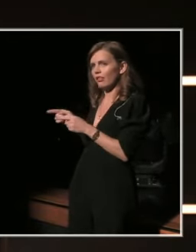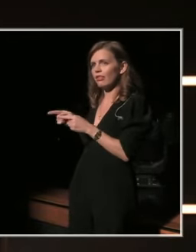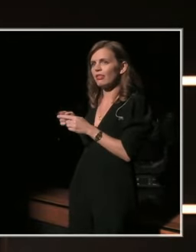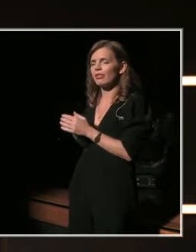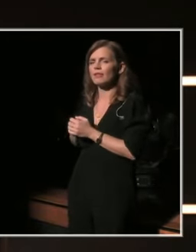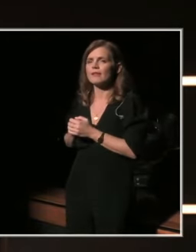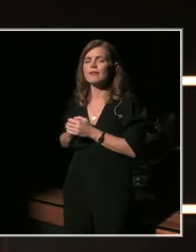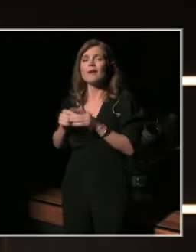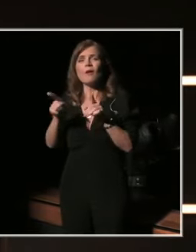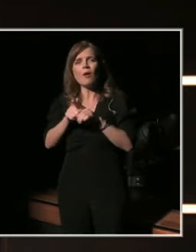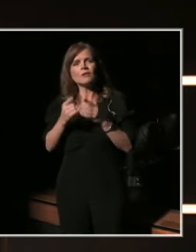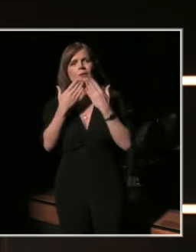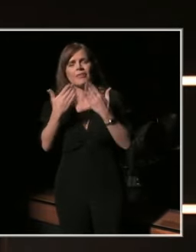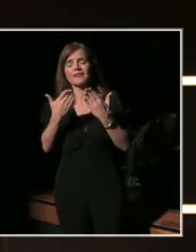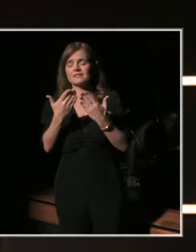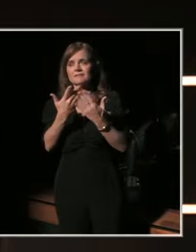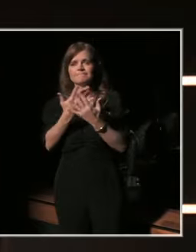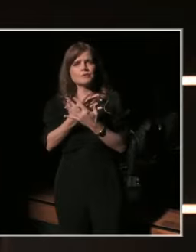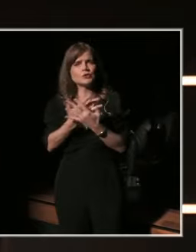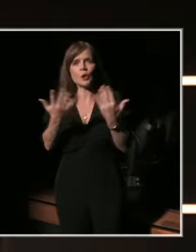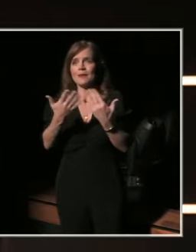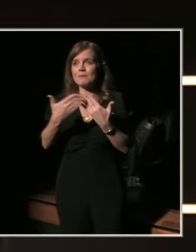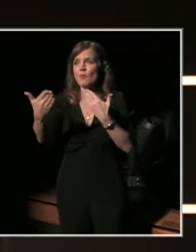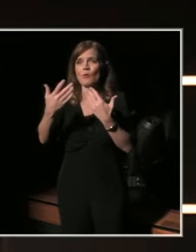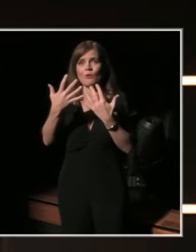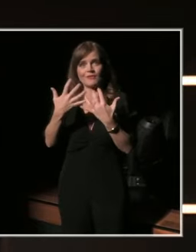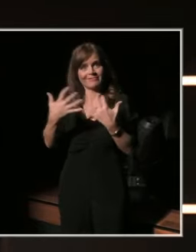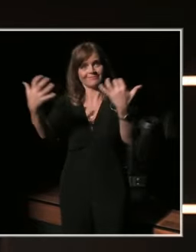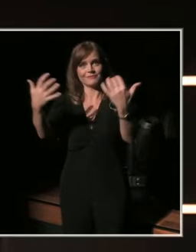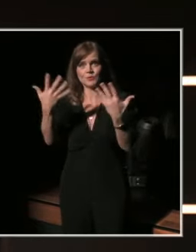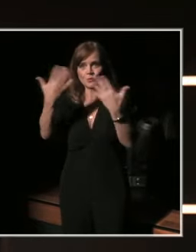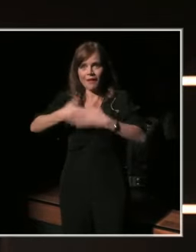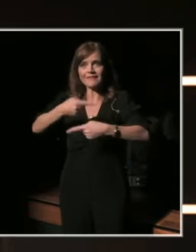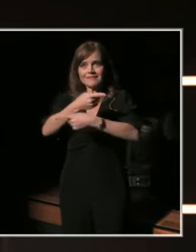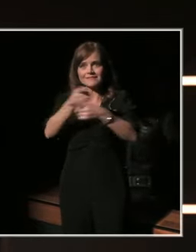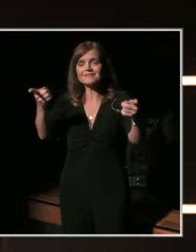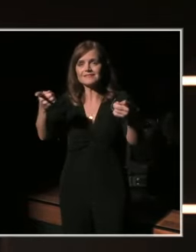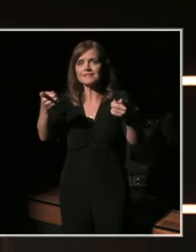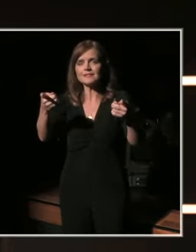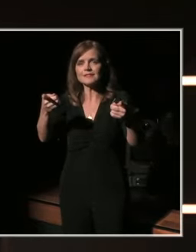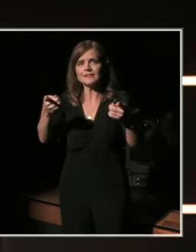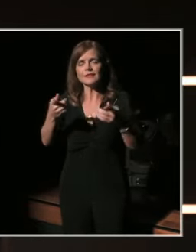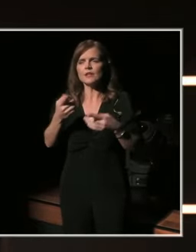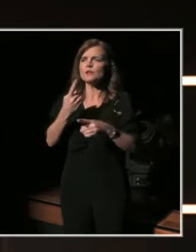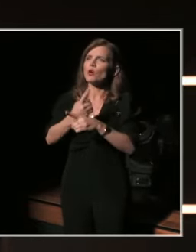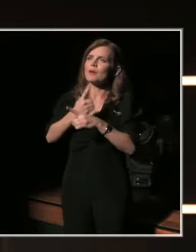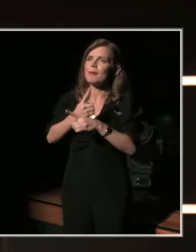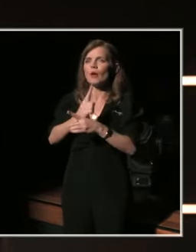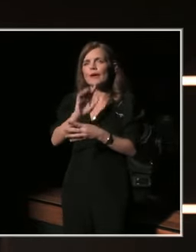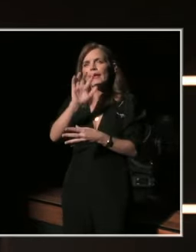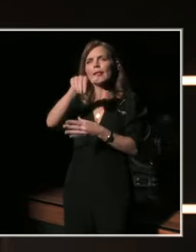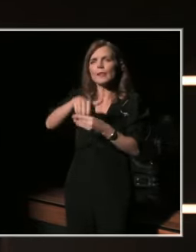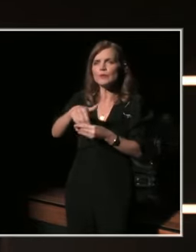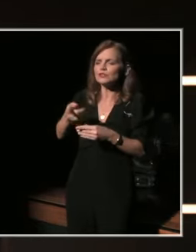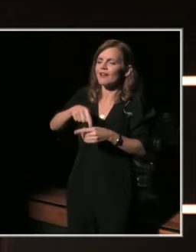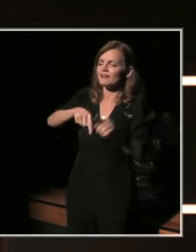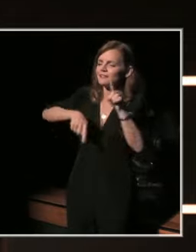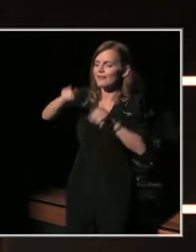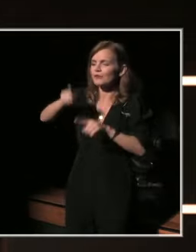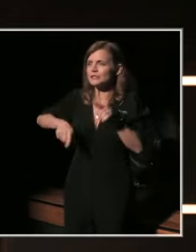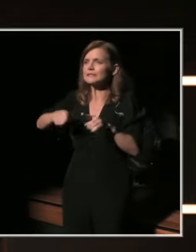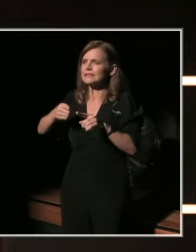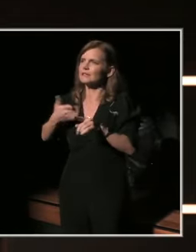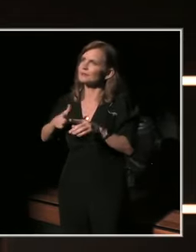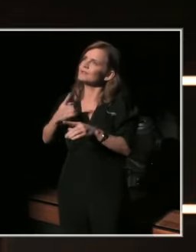also extends to so many people in this room. We've been talking about inclusion and diversity for decades, but